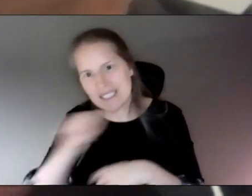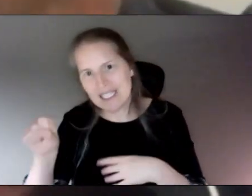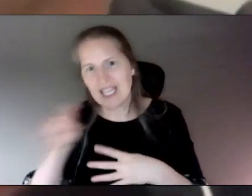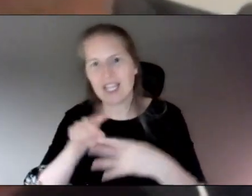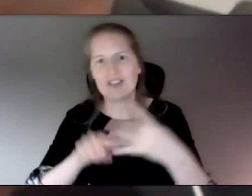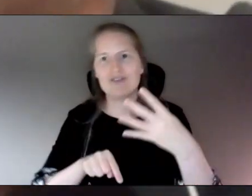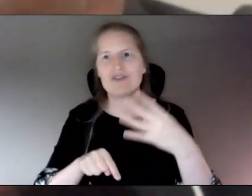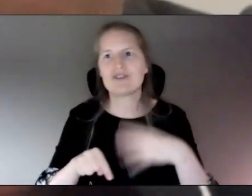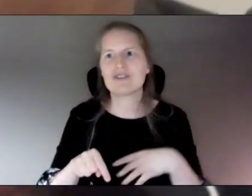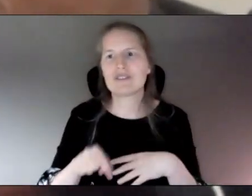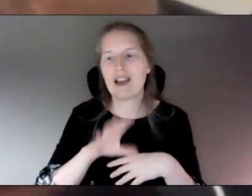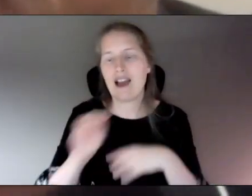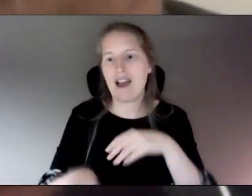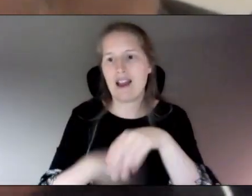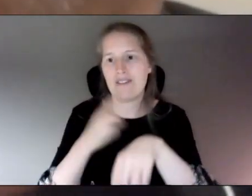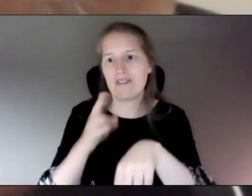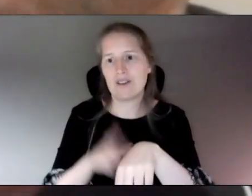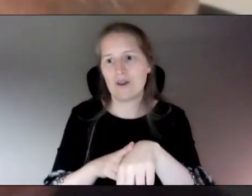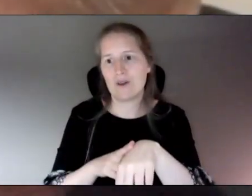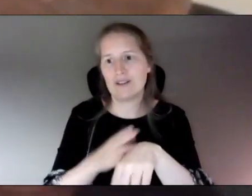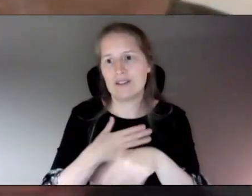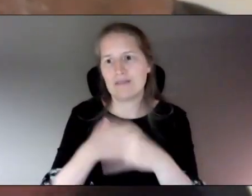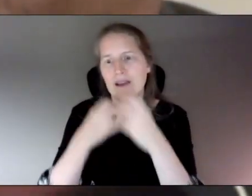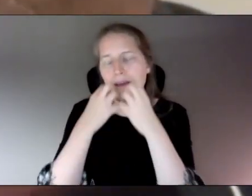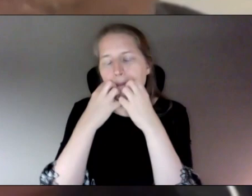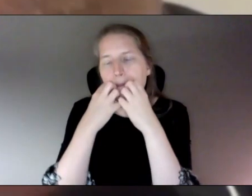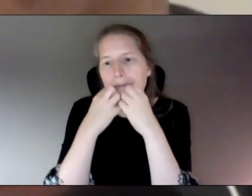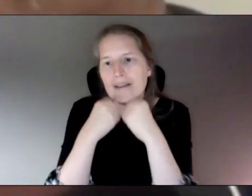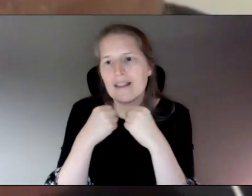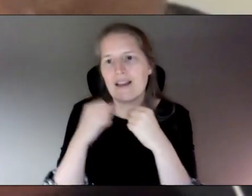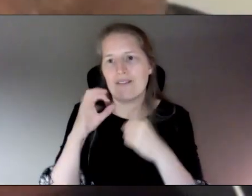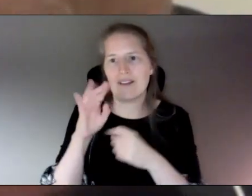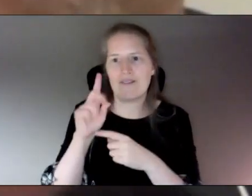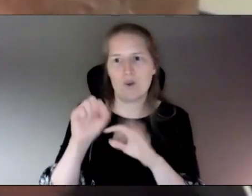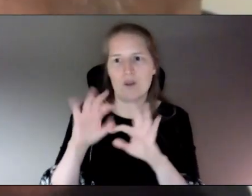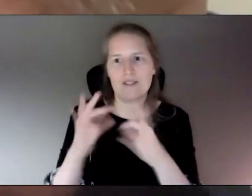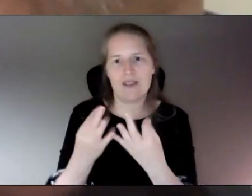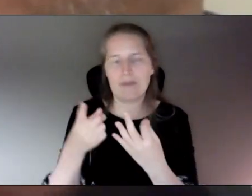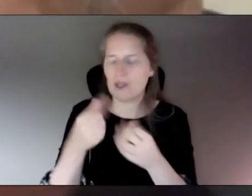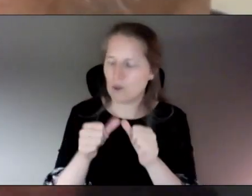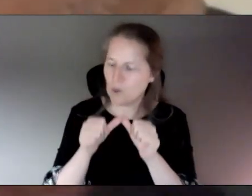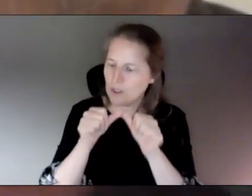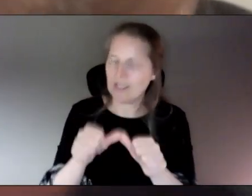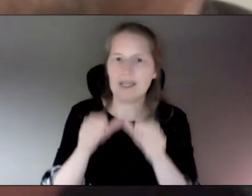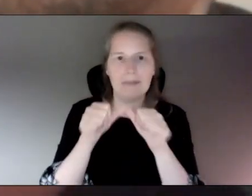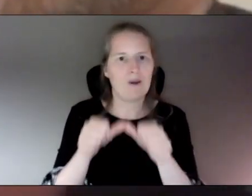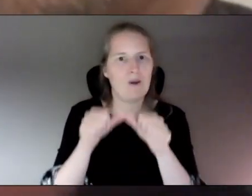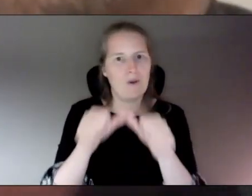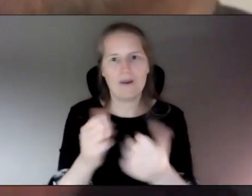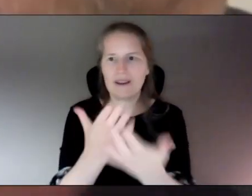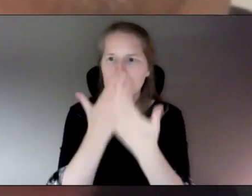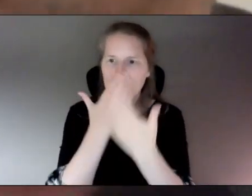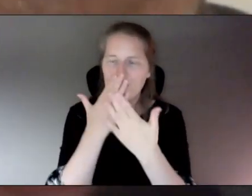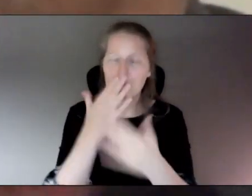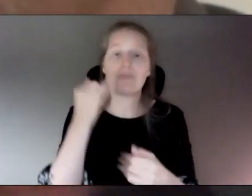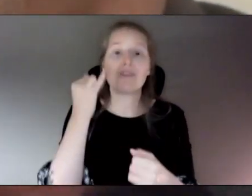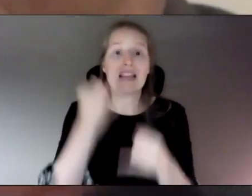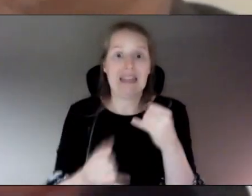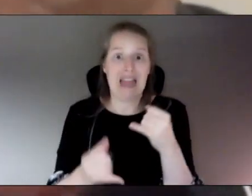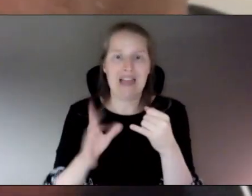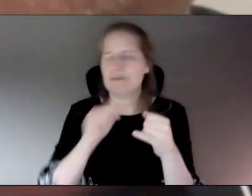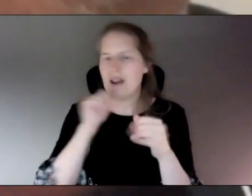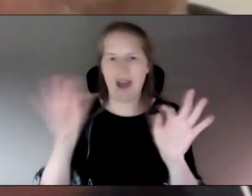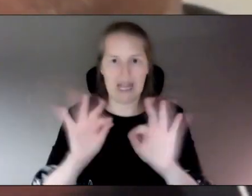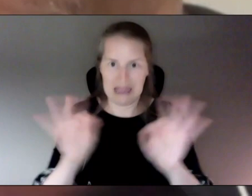And of course, my beloved Forts family. You all sustain me. Thank you all so much. Last but not least, I want to really